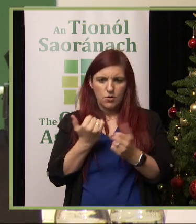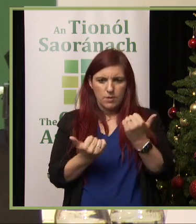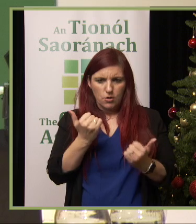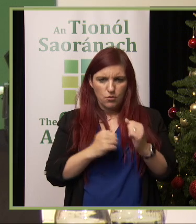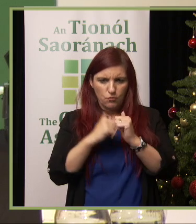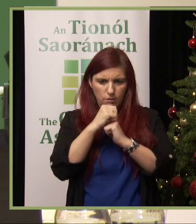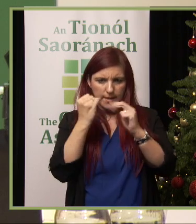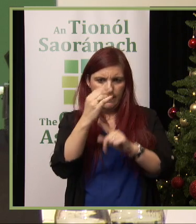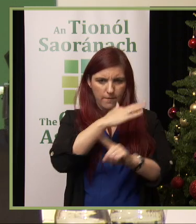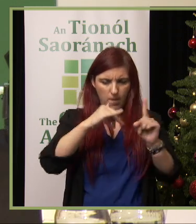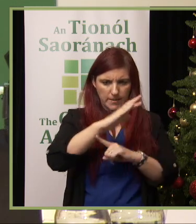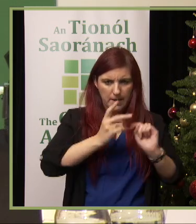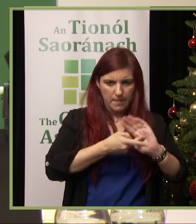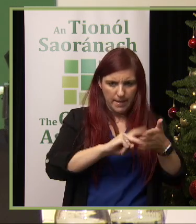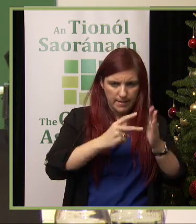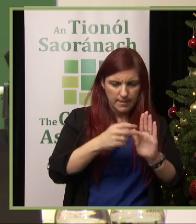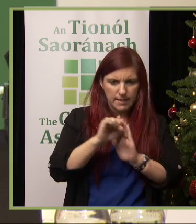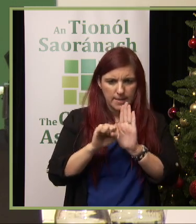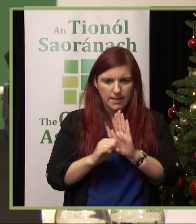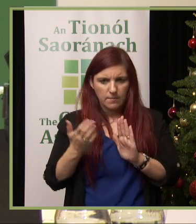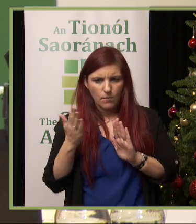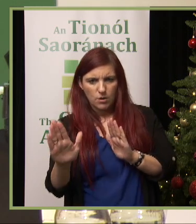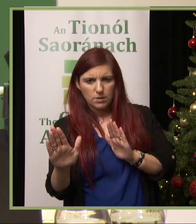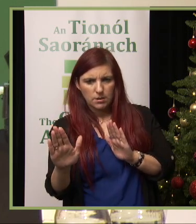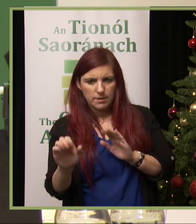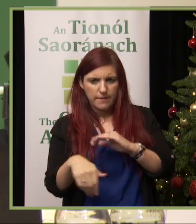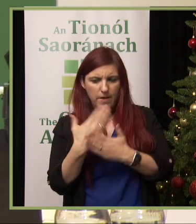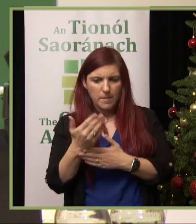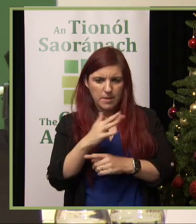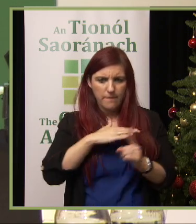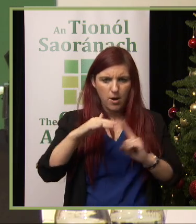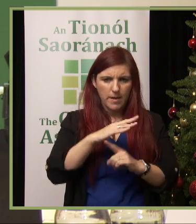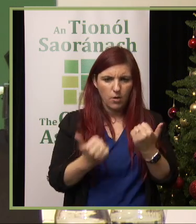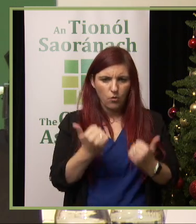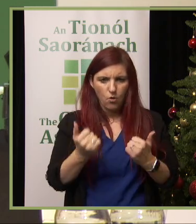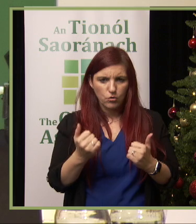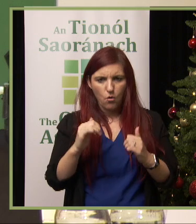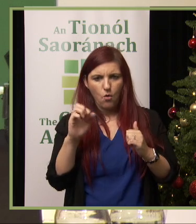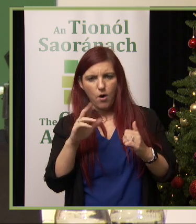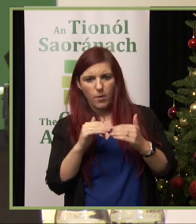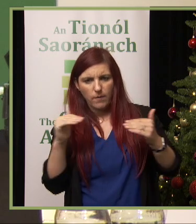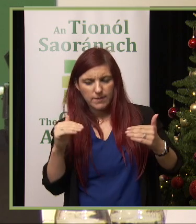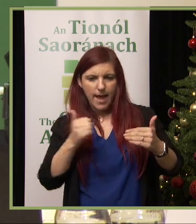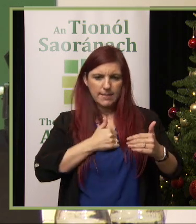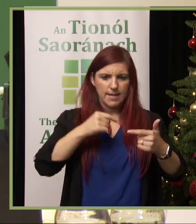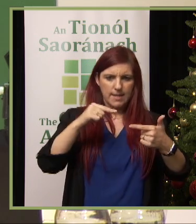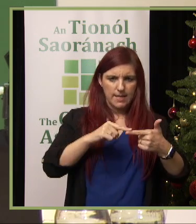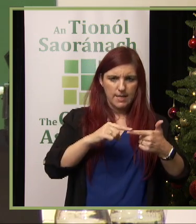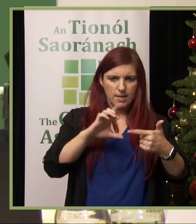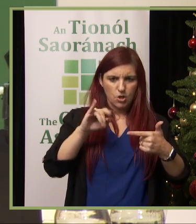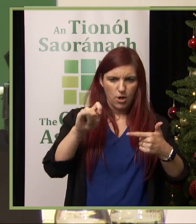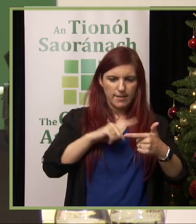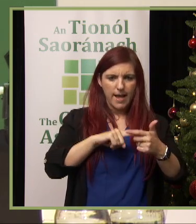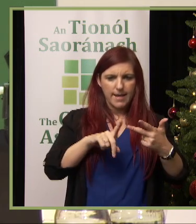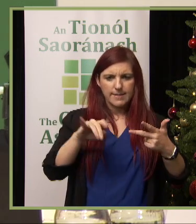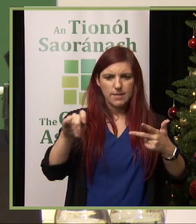in environment and planning, the state must develop an environmental court or equivalent at